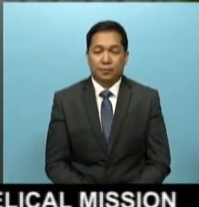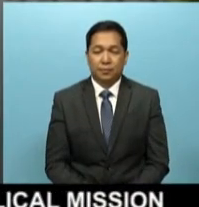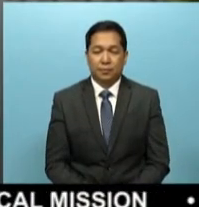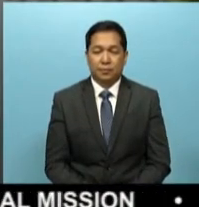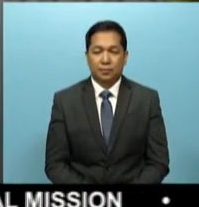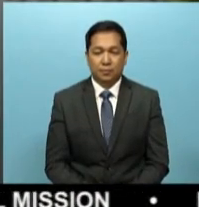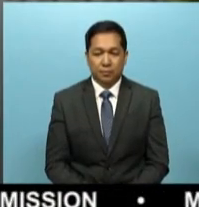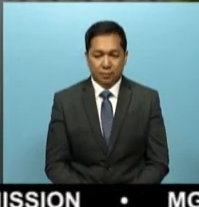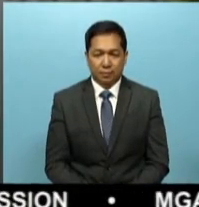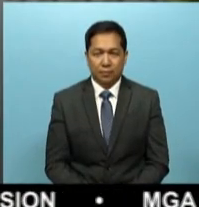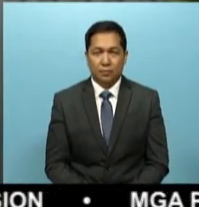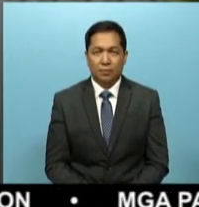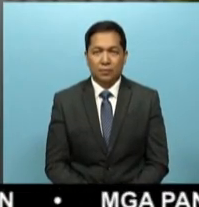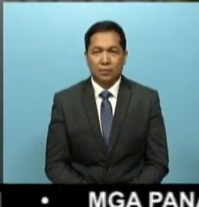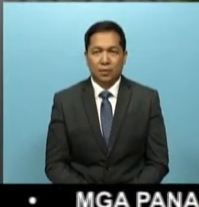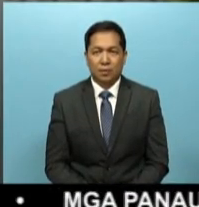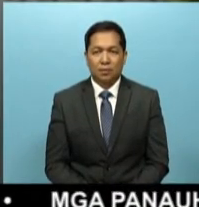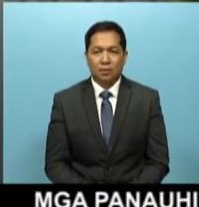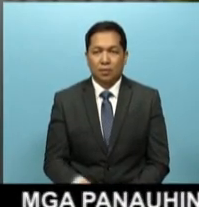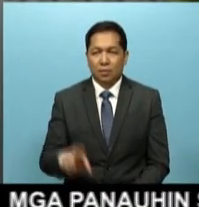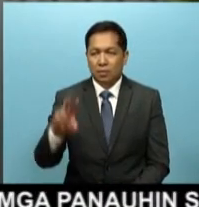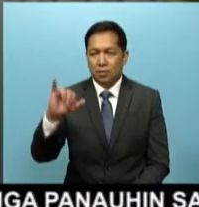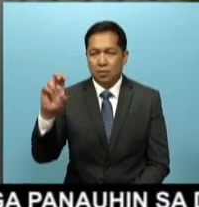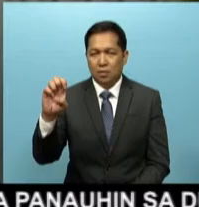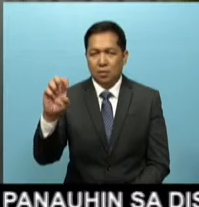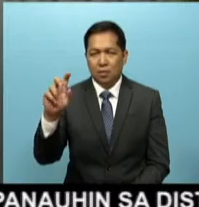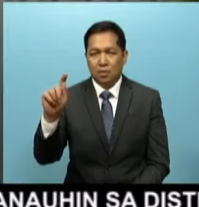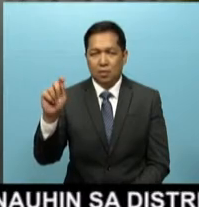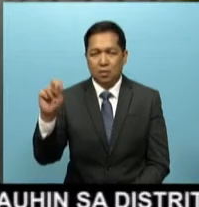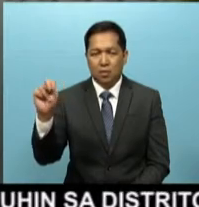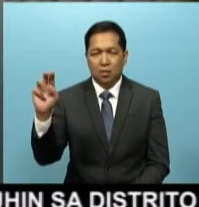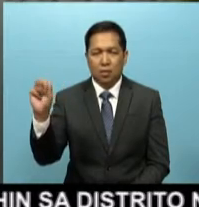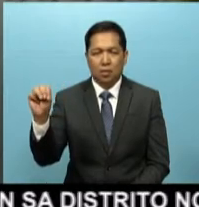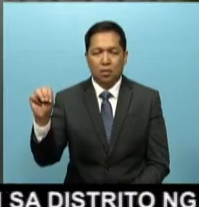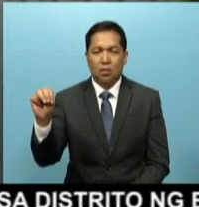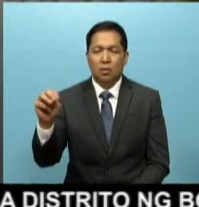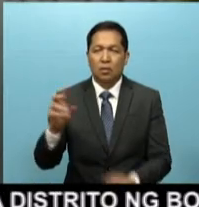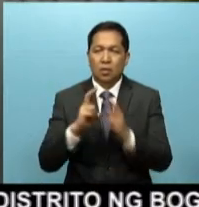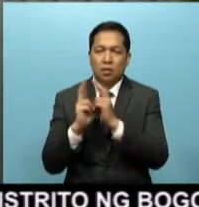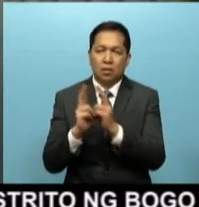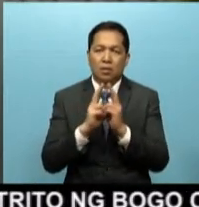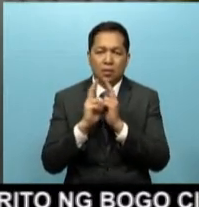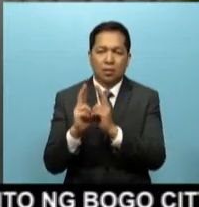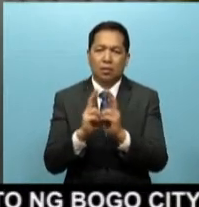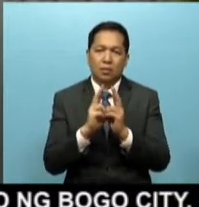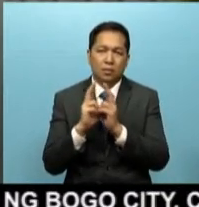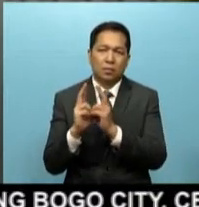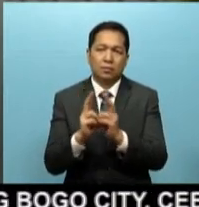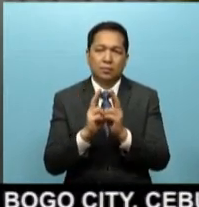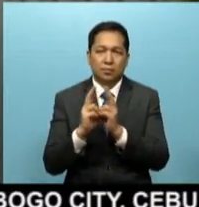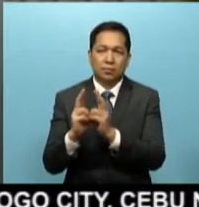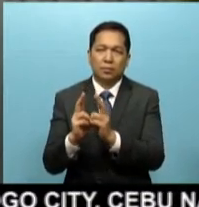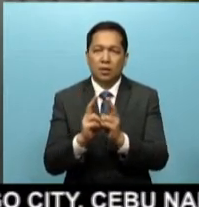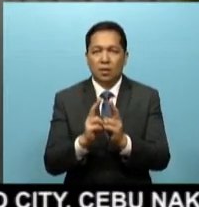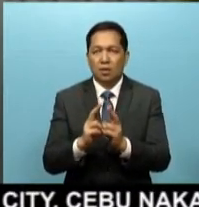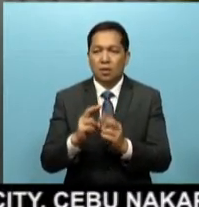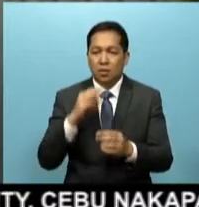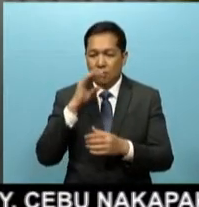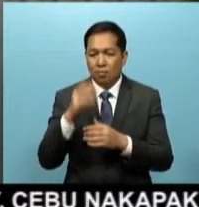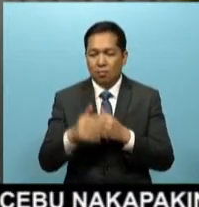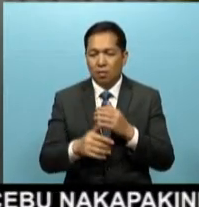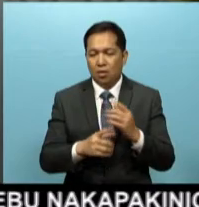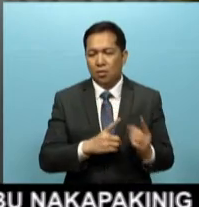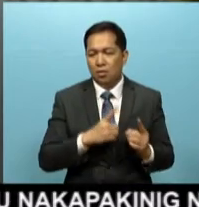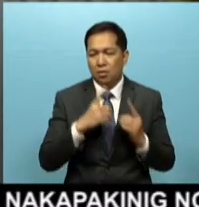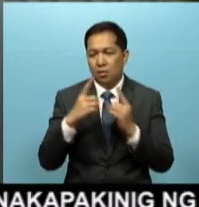In Vietnam, Iglesia Ni Cristo members unitedly head to the National Institute of Hematology and Blood Transfusion